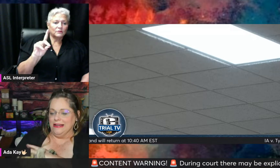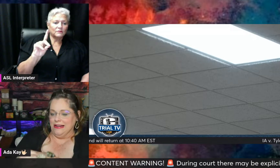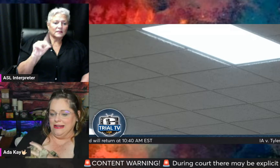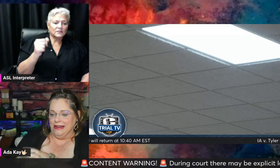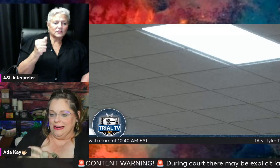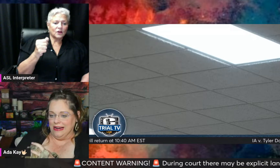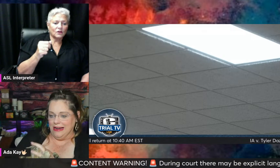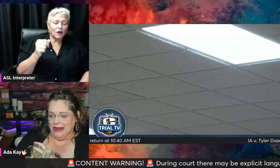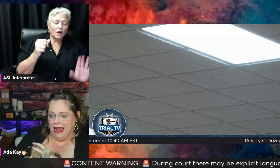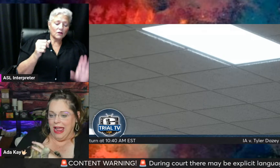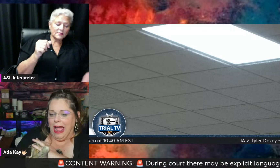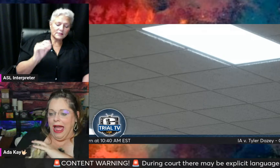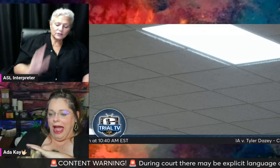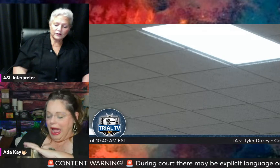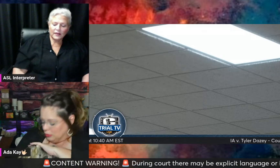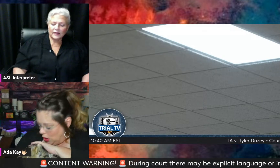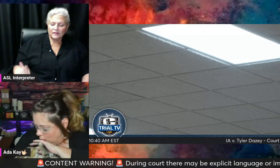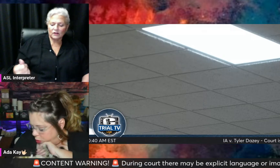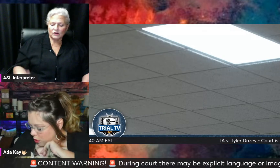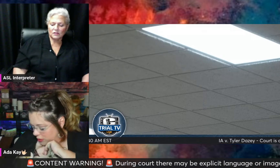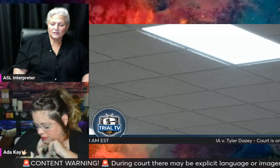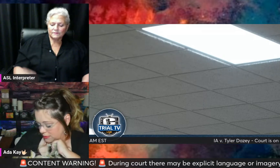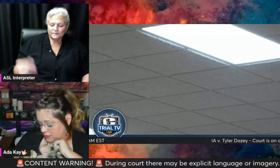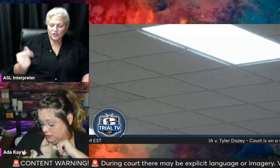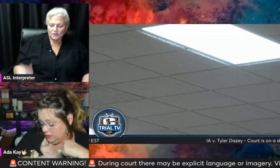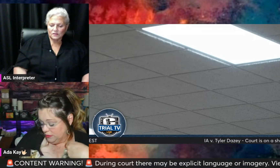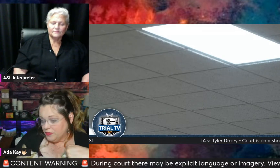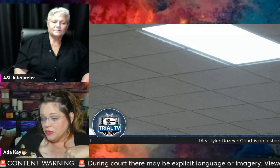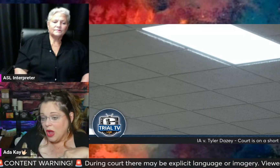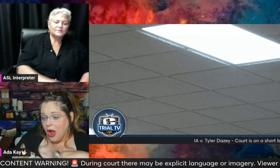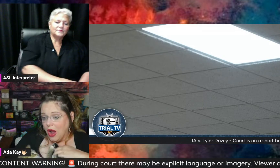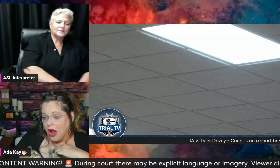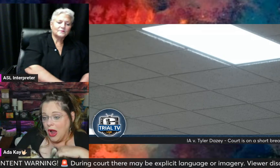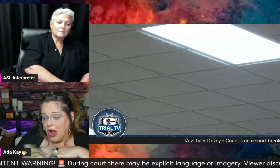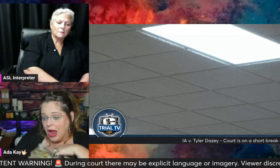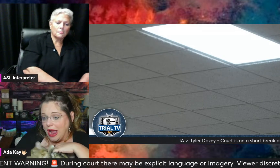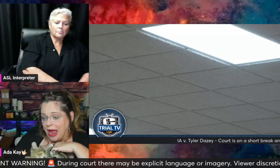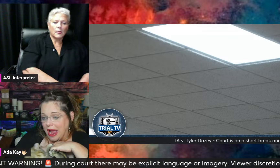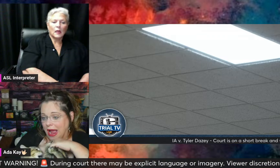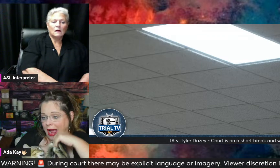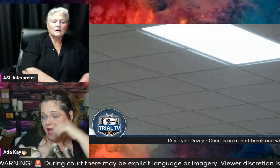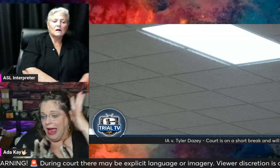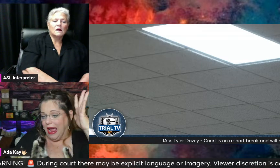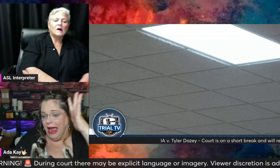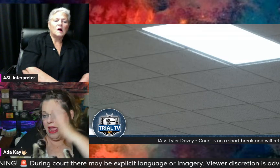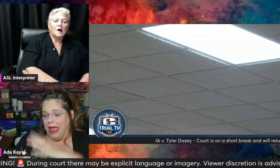do it real fast. Dog. Or it's on your leg. Dog. Dog.